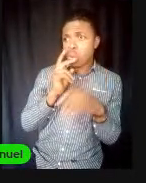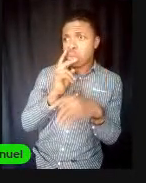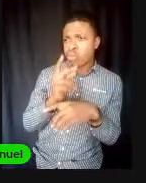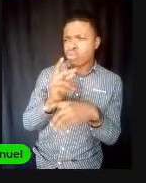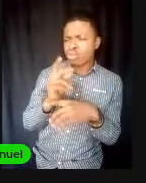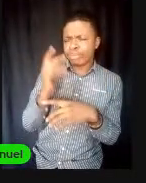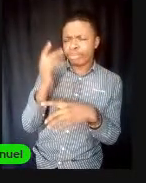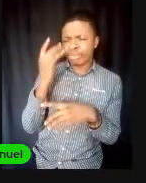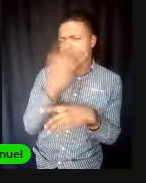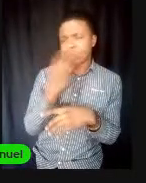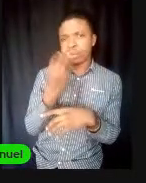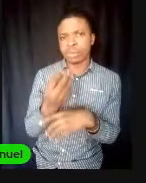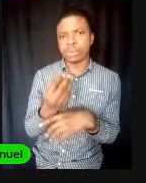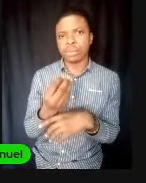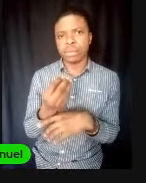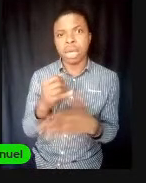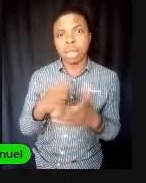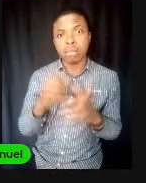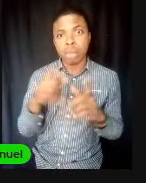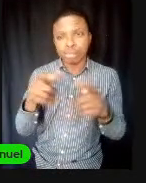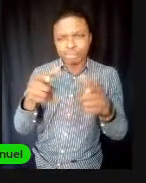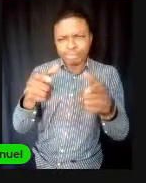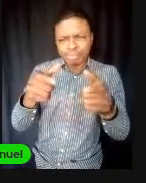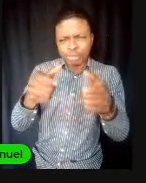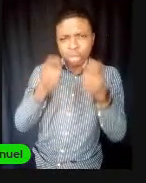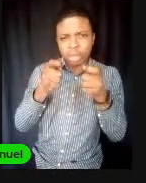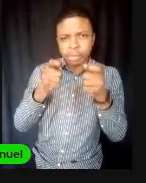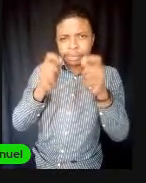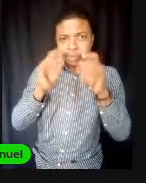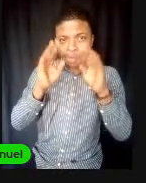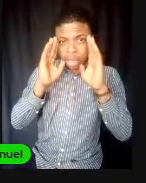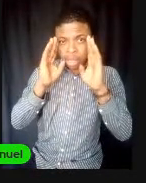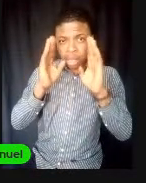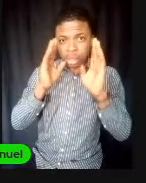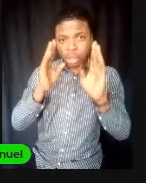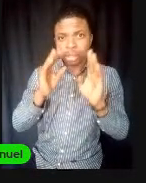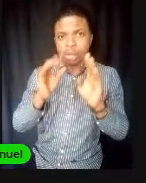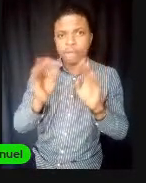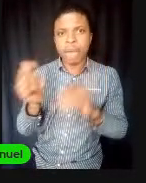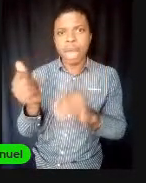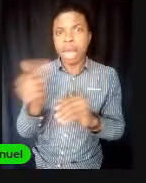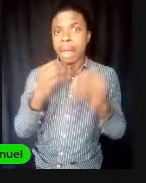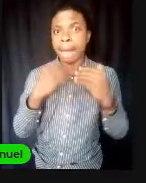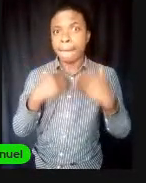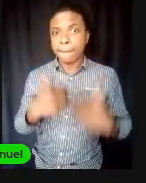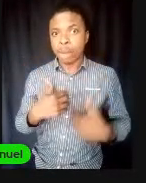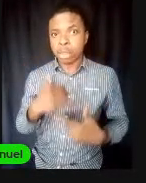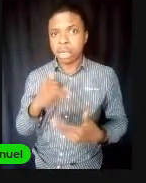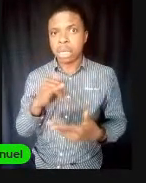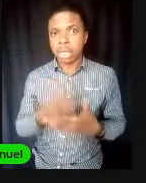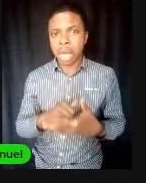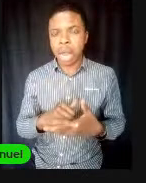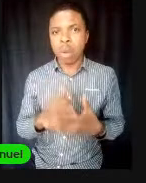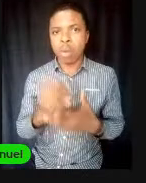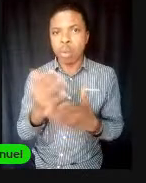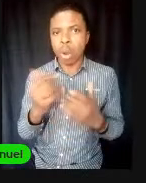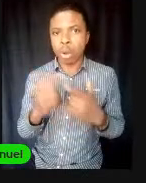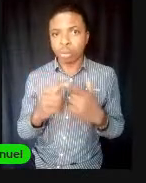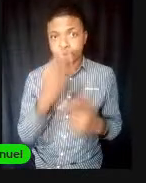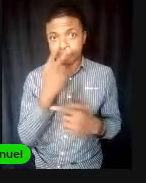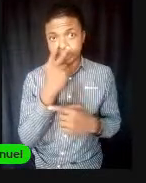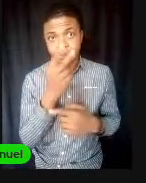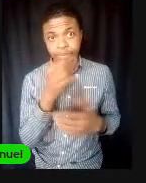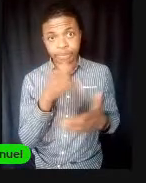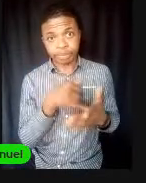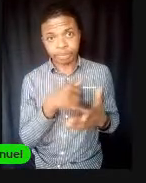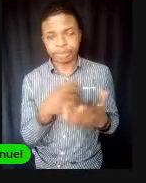it. That is the aim of the design. Okay, so that when you design something and someone sees it, I know you might have